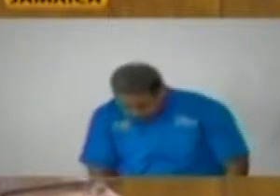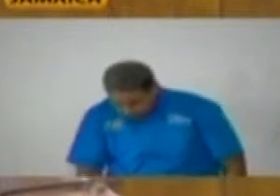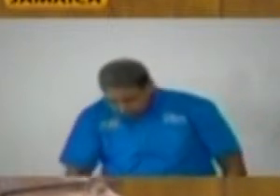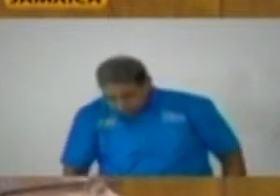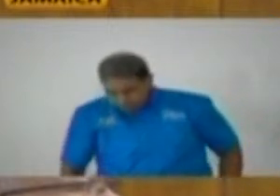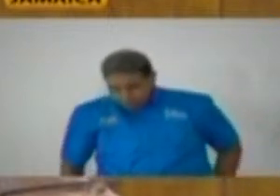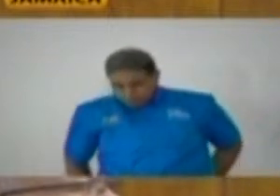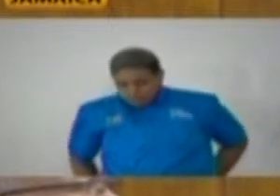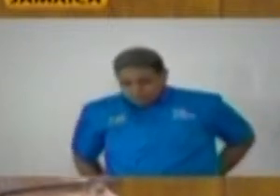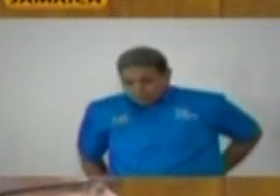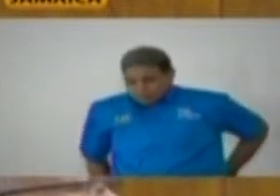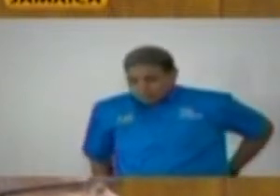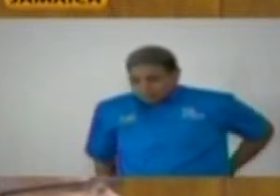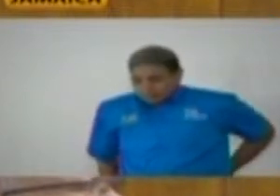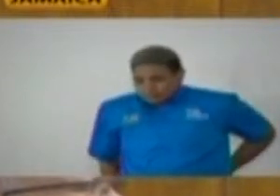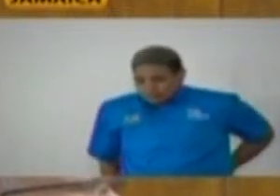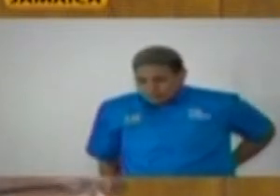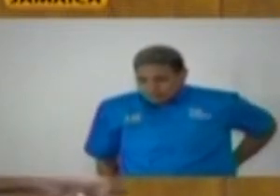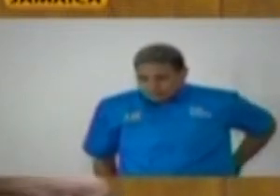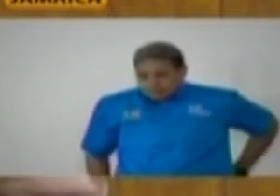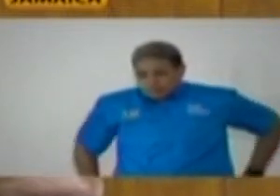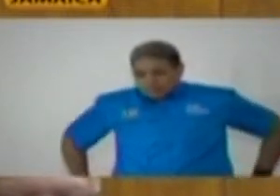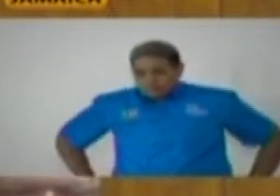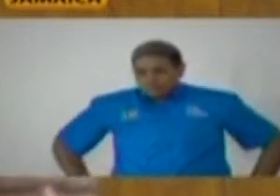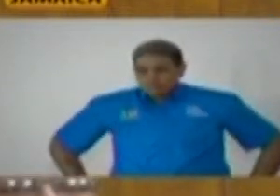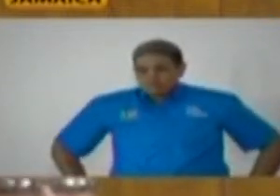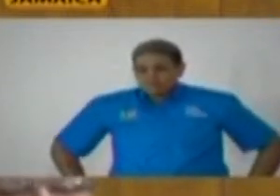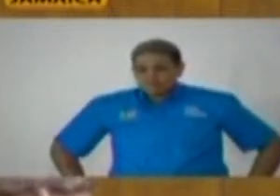an important sector of the economy.